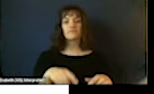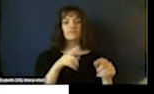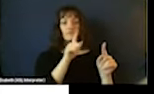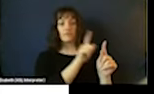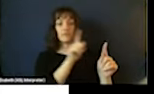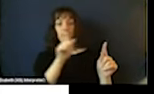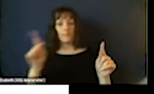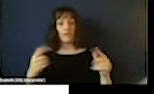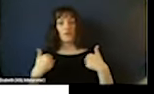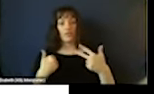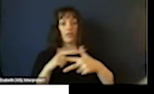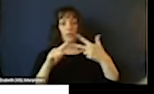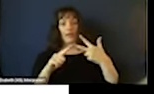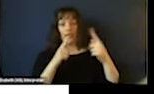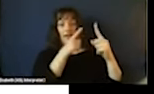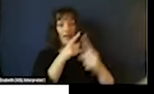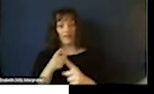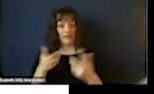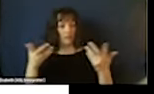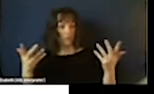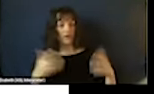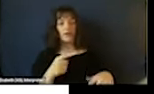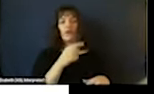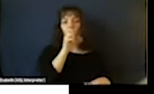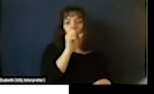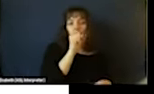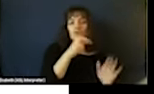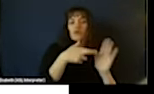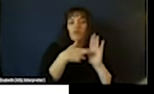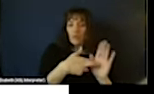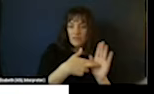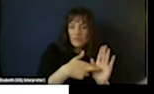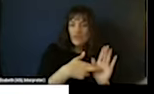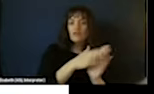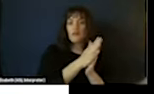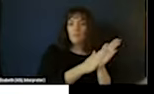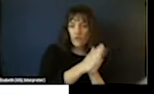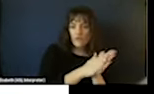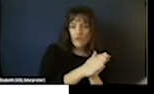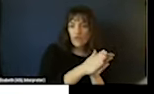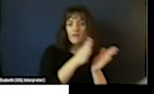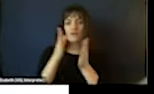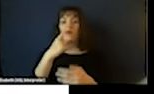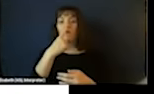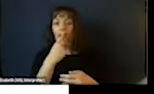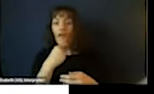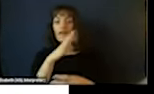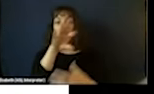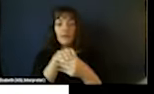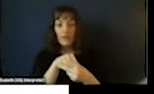3 axes, and these axes are representation and motivation, engagement, and action and